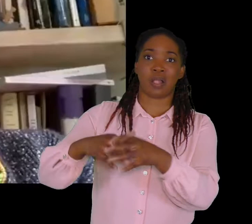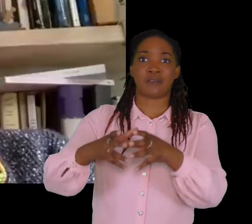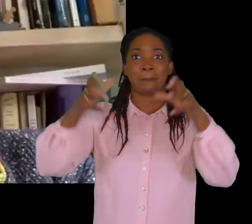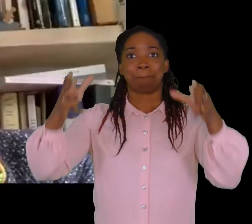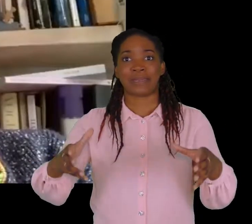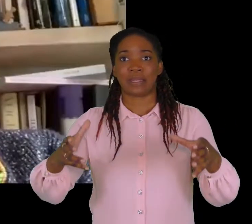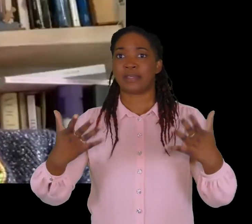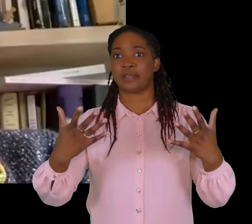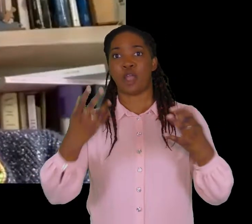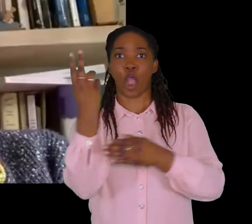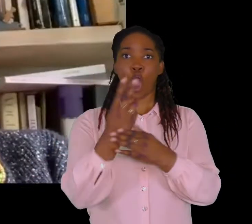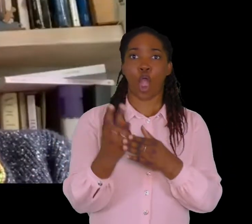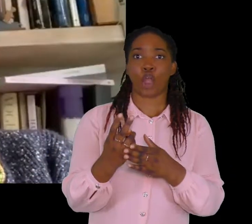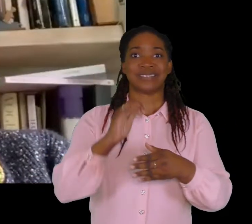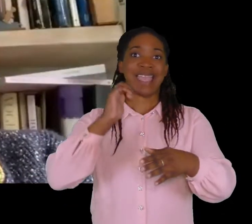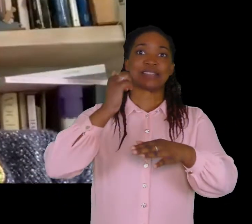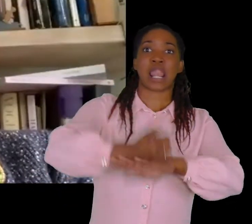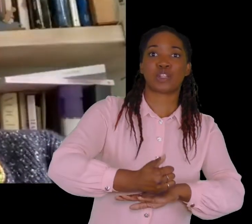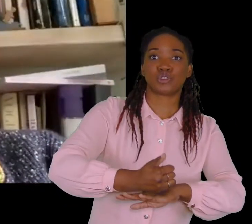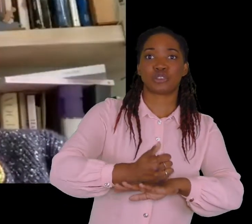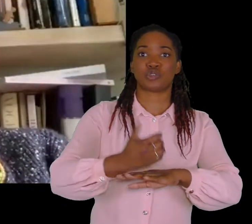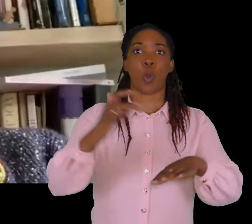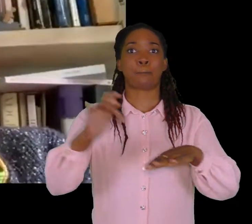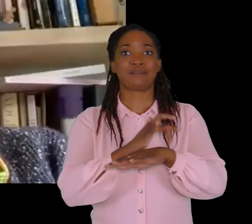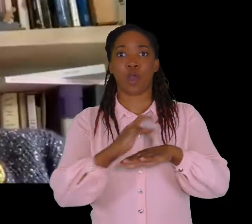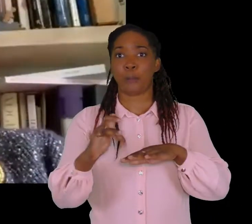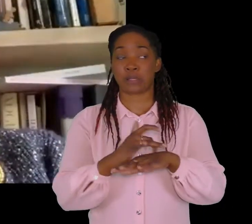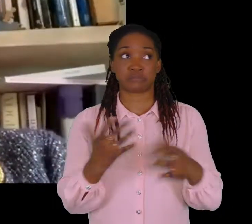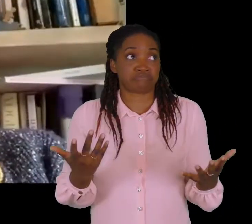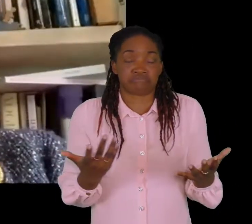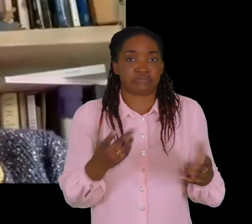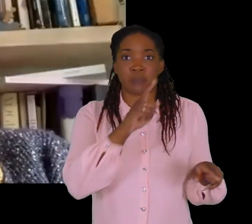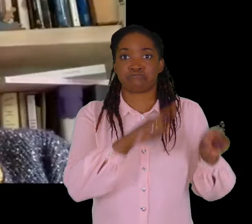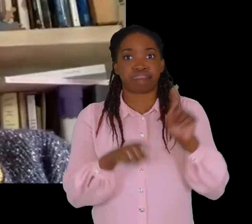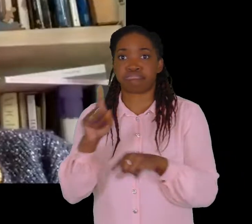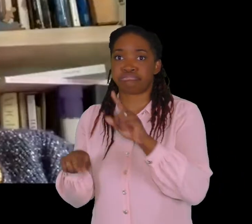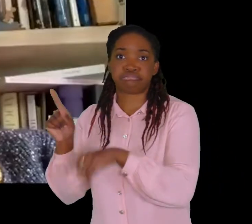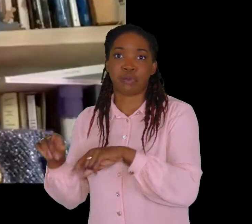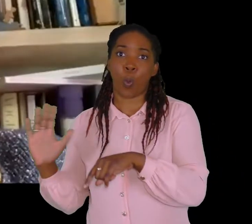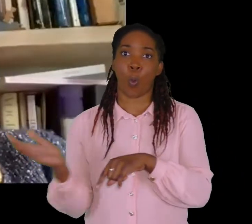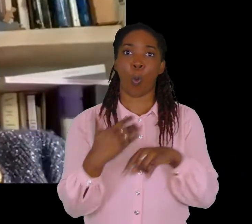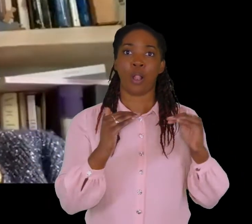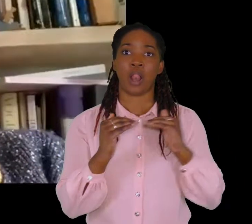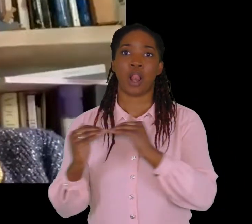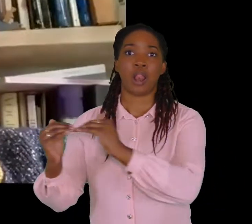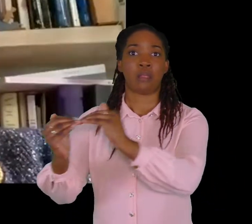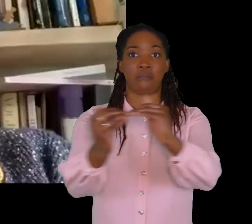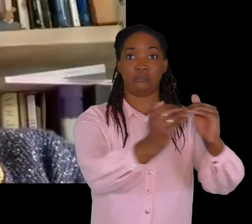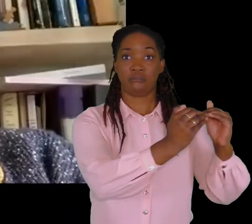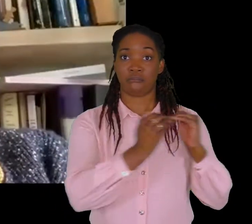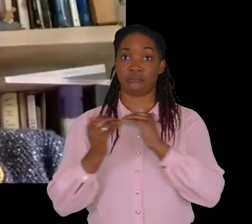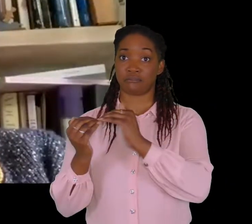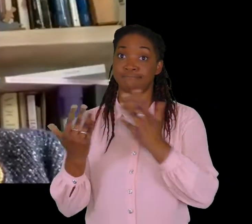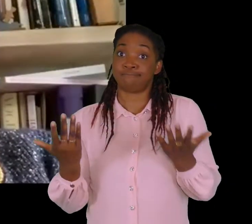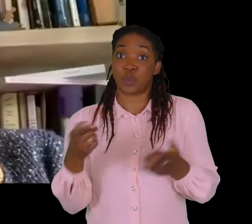large-scale installations, performance art. So you had a diversity of art practice, and by